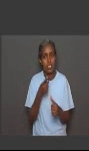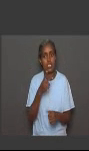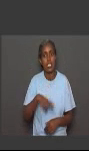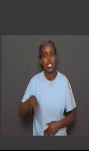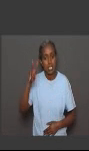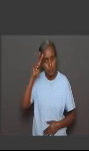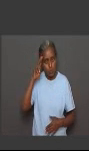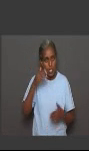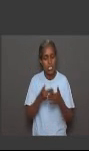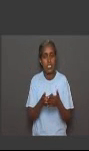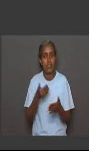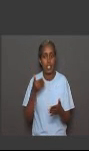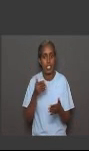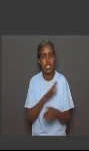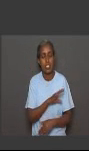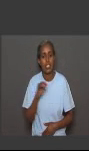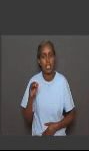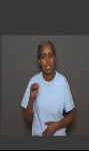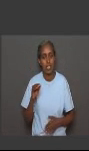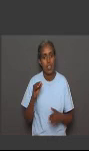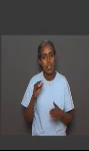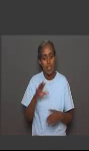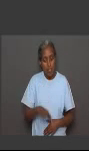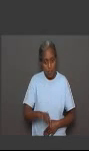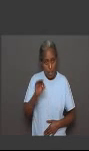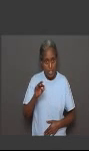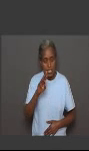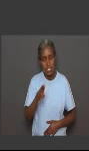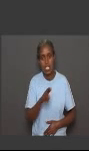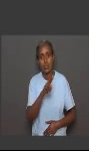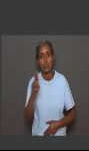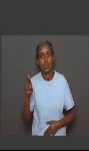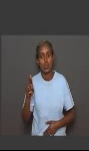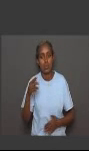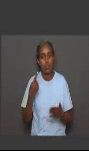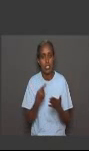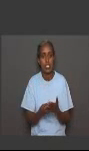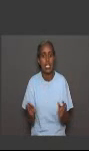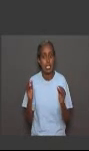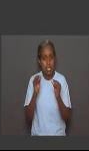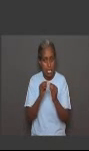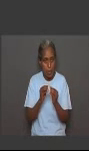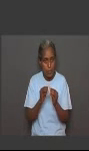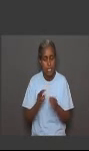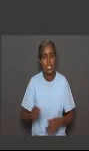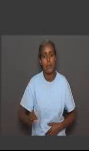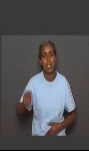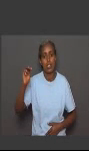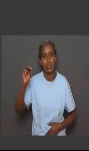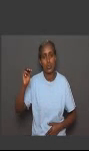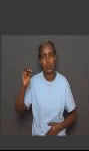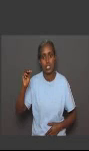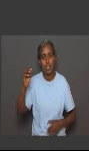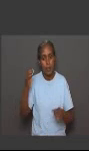then square the difference and find the square root of their sum, the